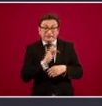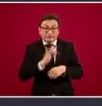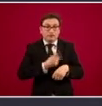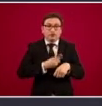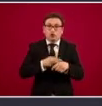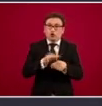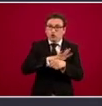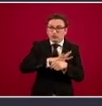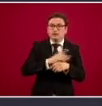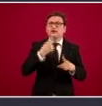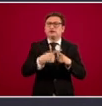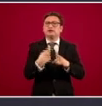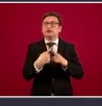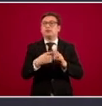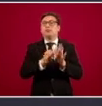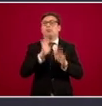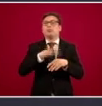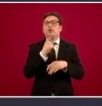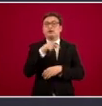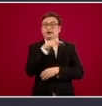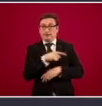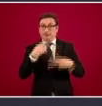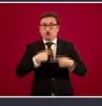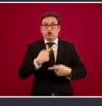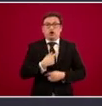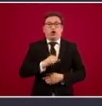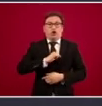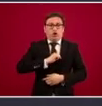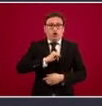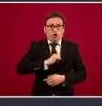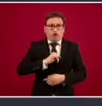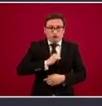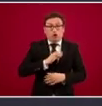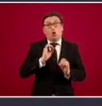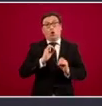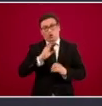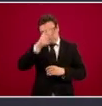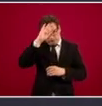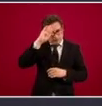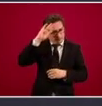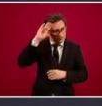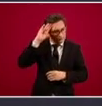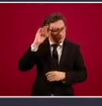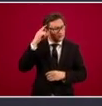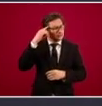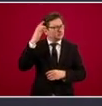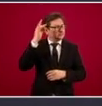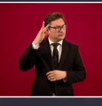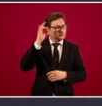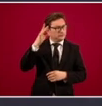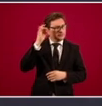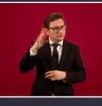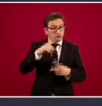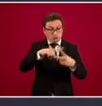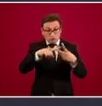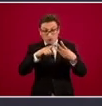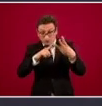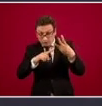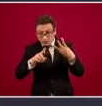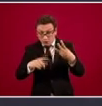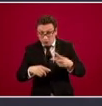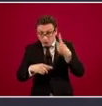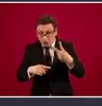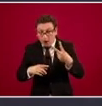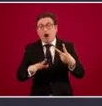Through this page you can better understand who is a suspect case of COVID. Well, those people who have a cough, a